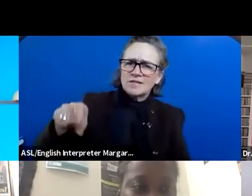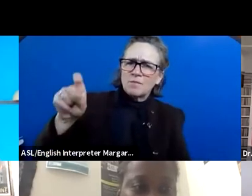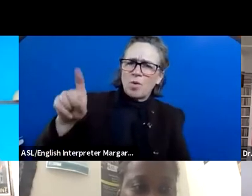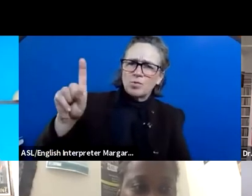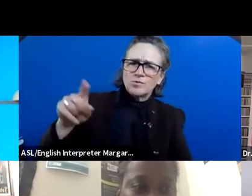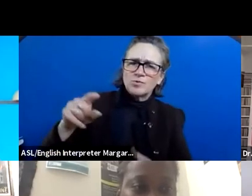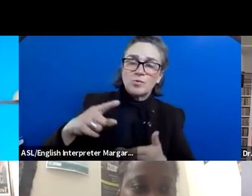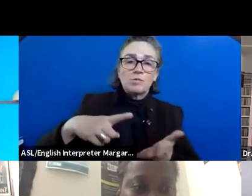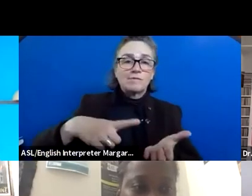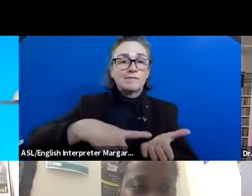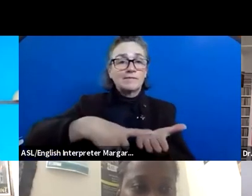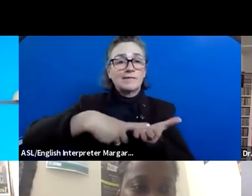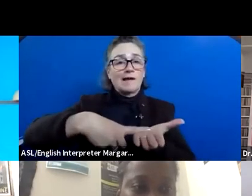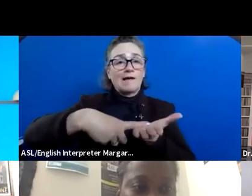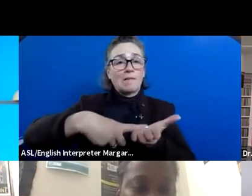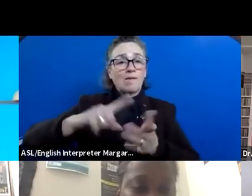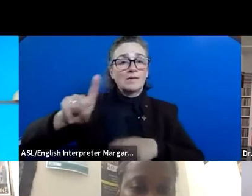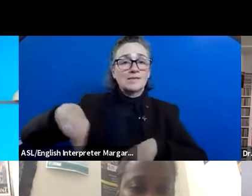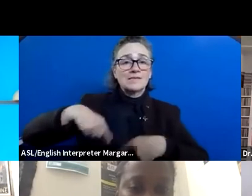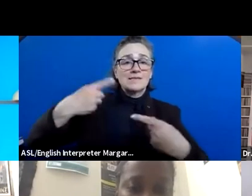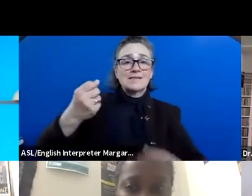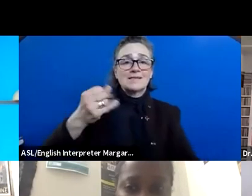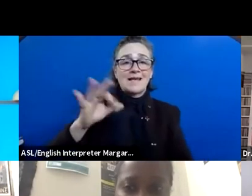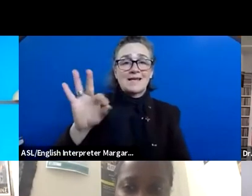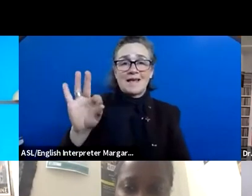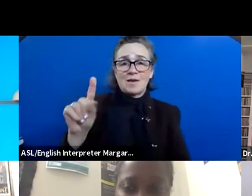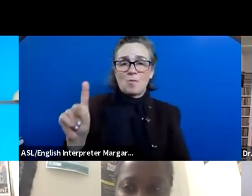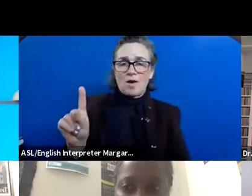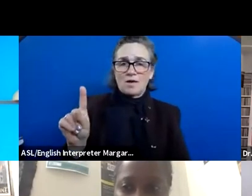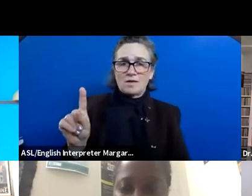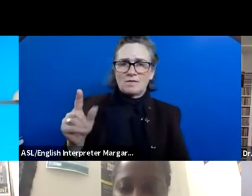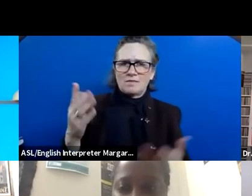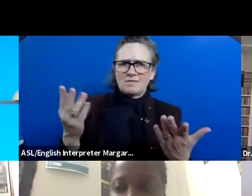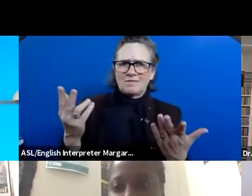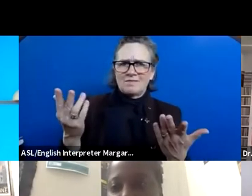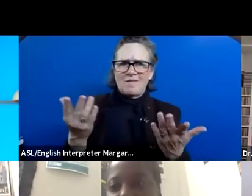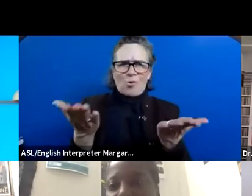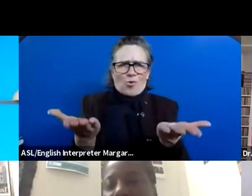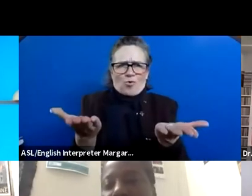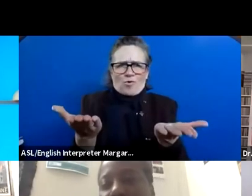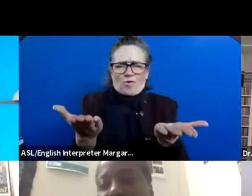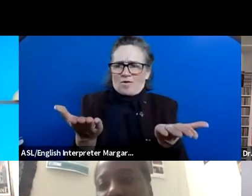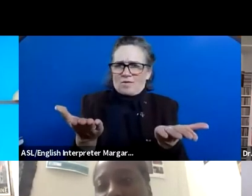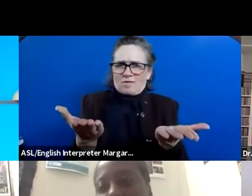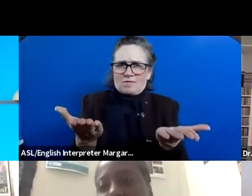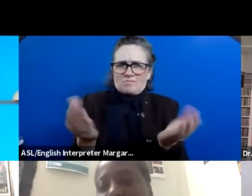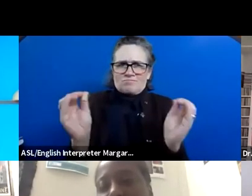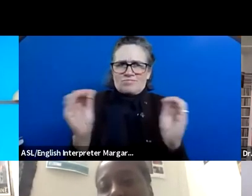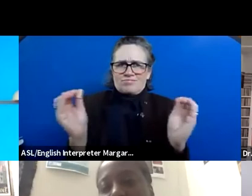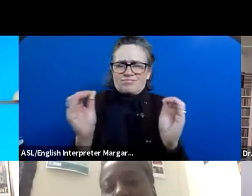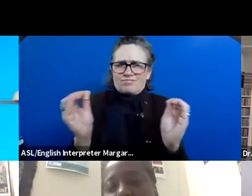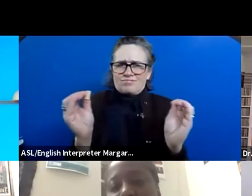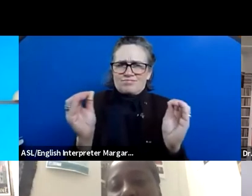since 1991. And look at where we are. So what do I think of